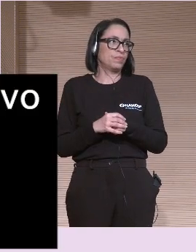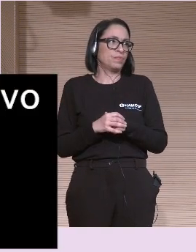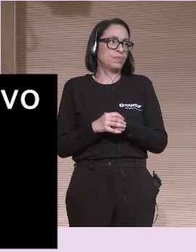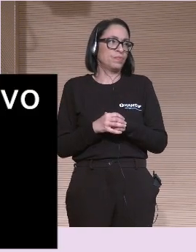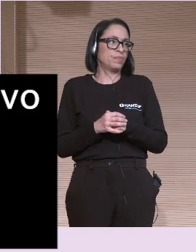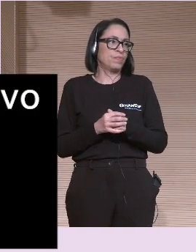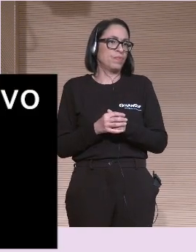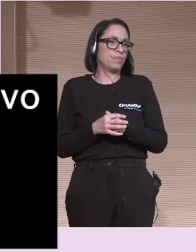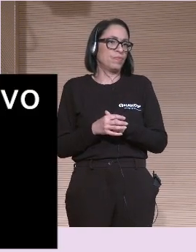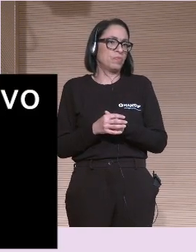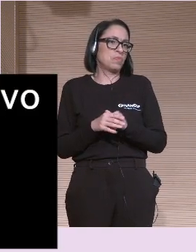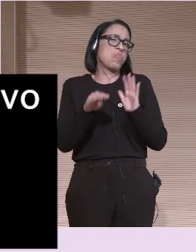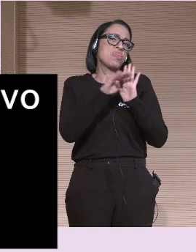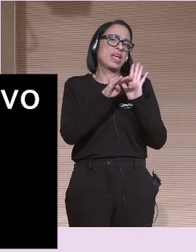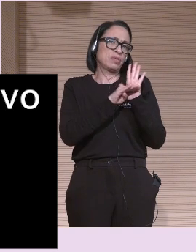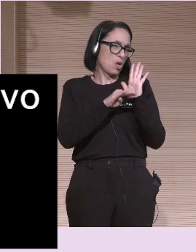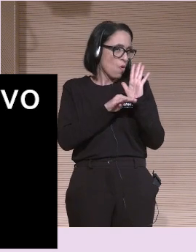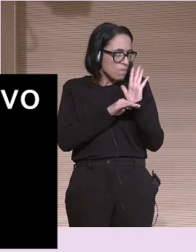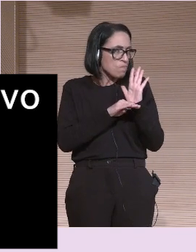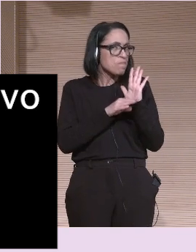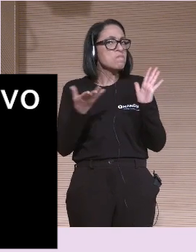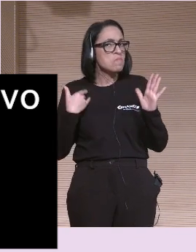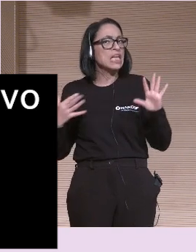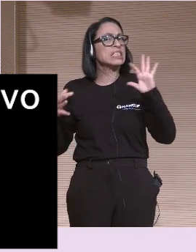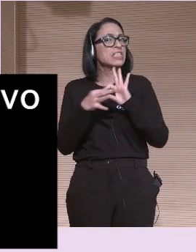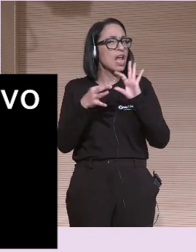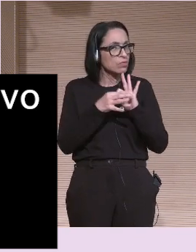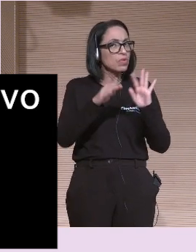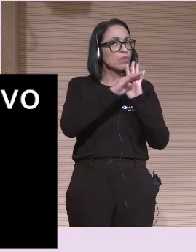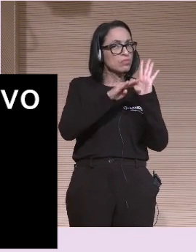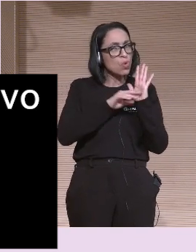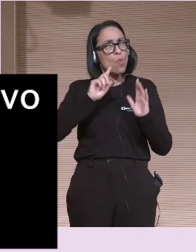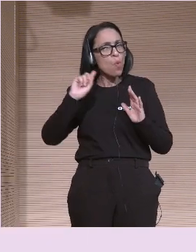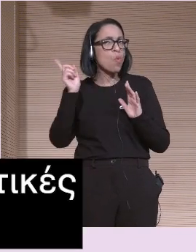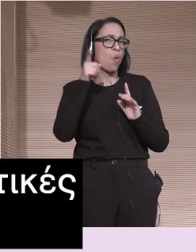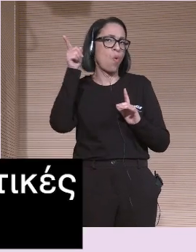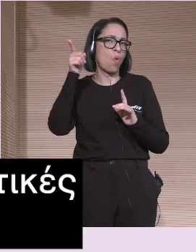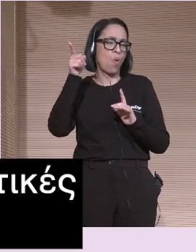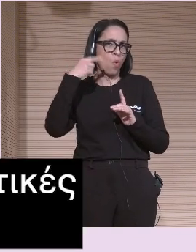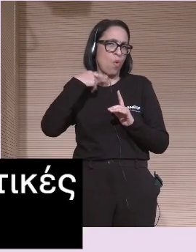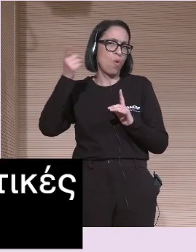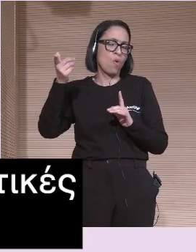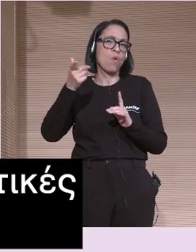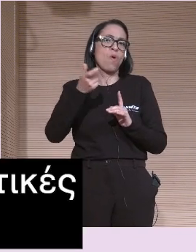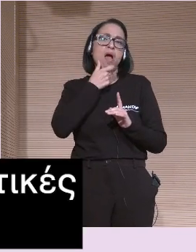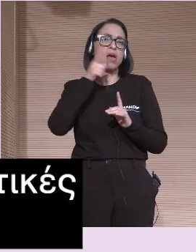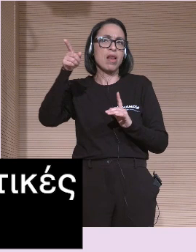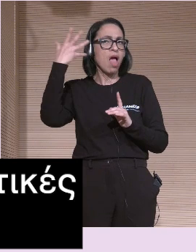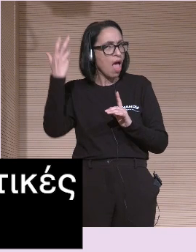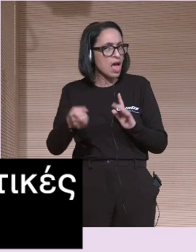We collaborate with institutions across the United Kingdom. We have a sector-supporting migration network which aims to bring out and